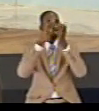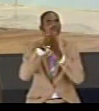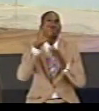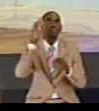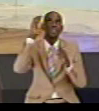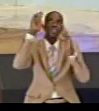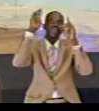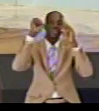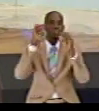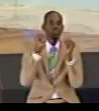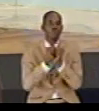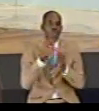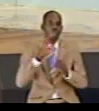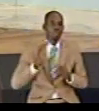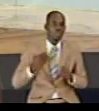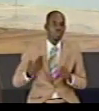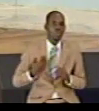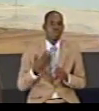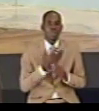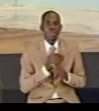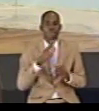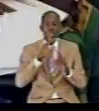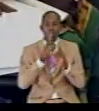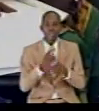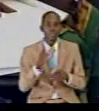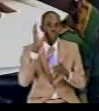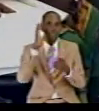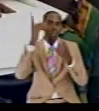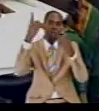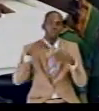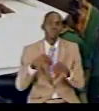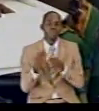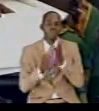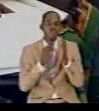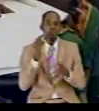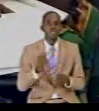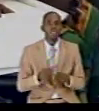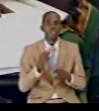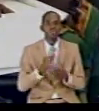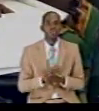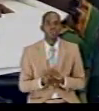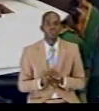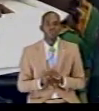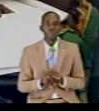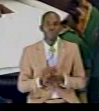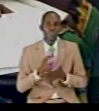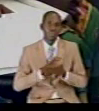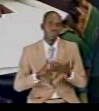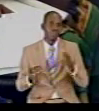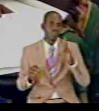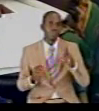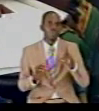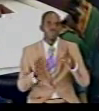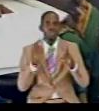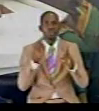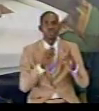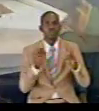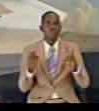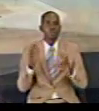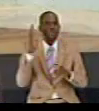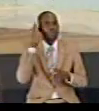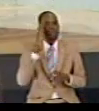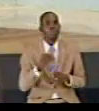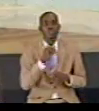and your answer will come in Jesus' name. Verse 2, therefore will not